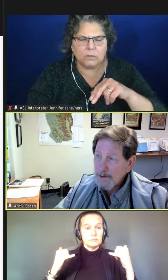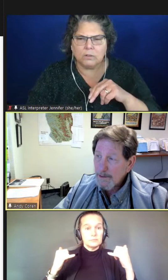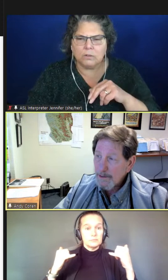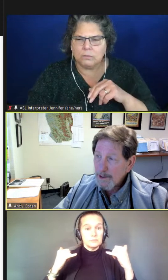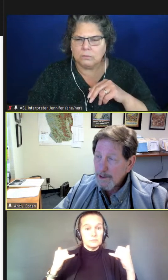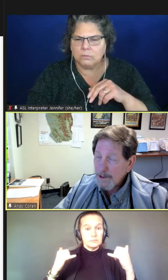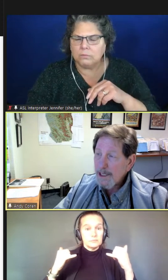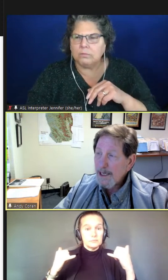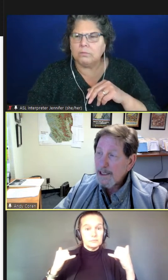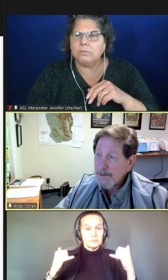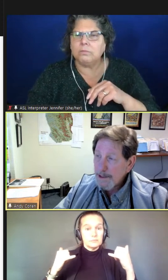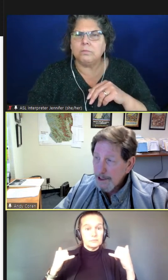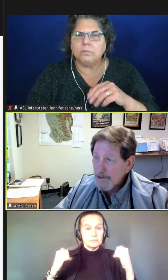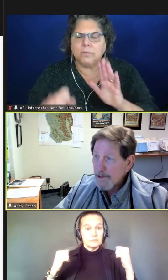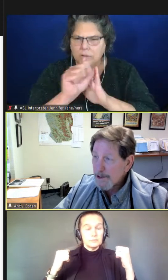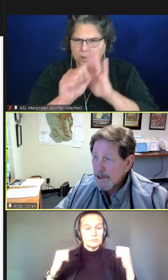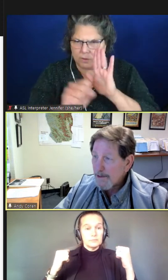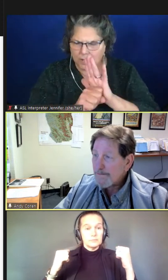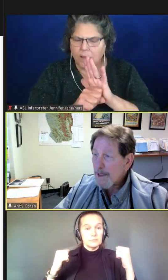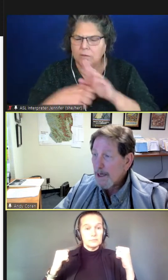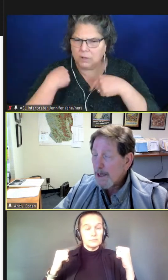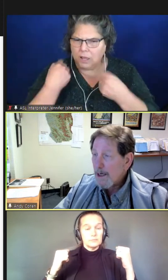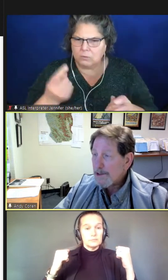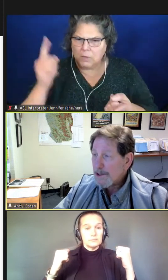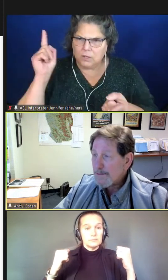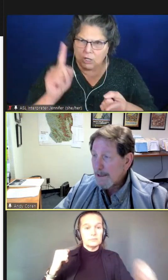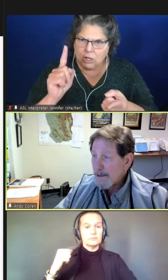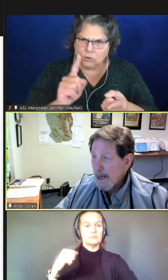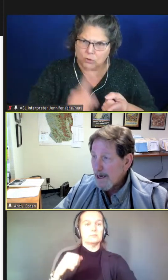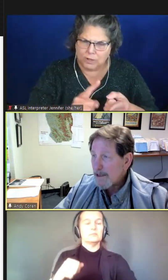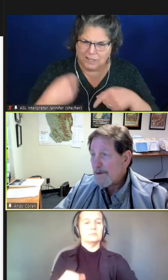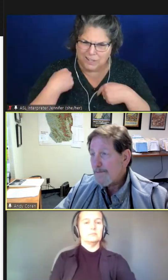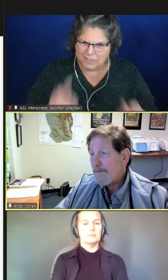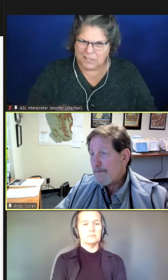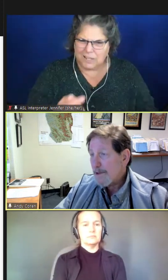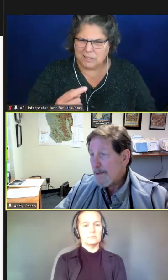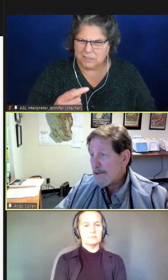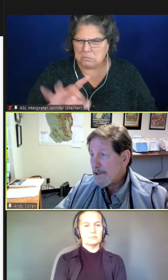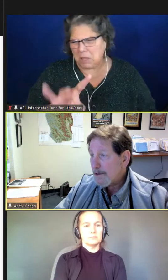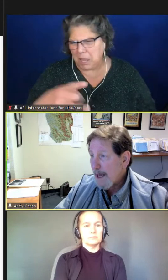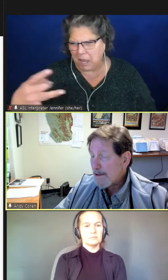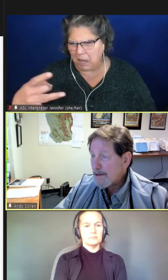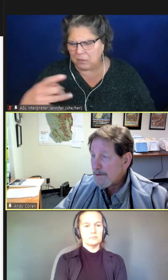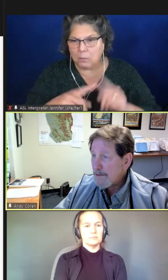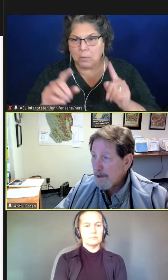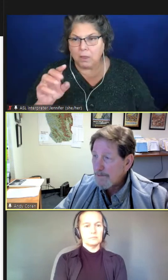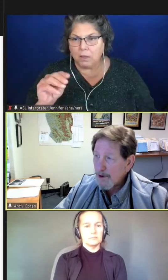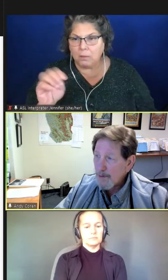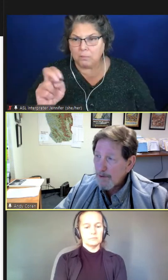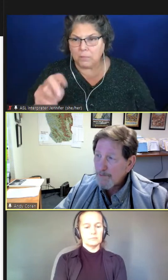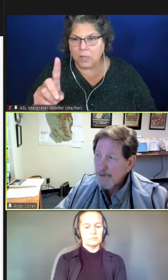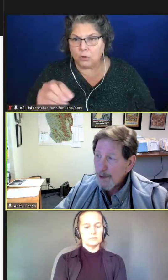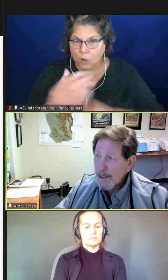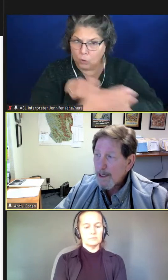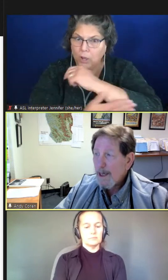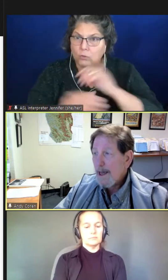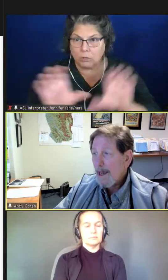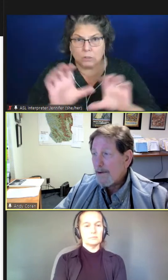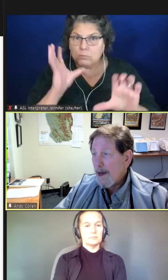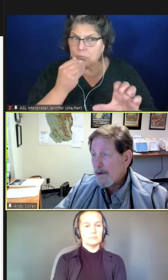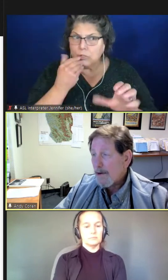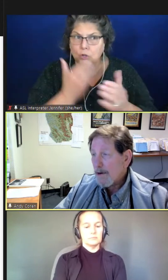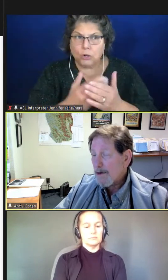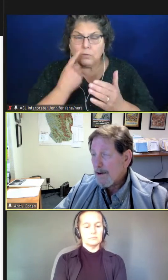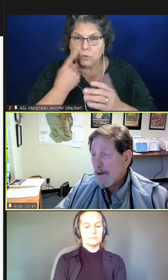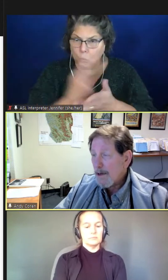the state has been decreasing since about the 8th, but Mendocino County did very well for a week,